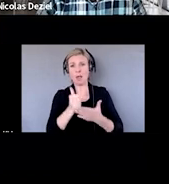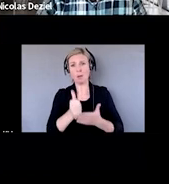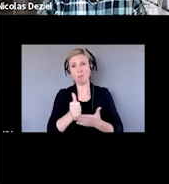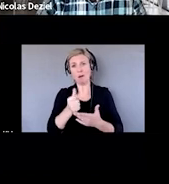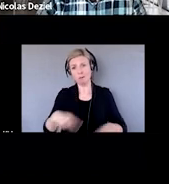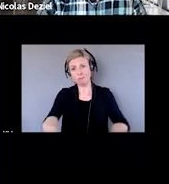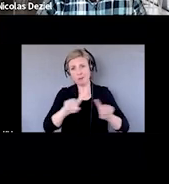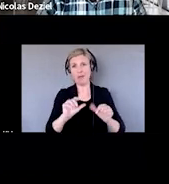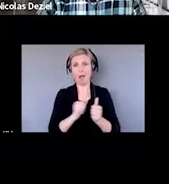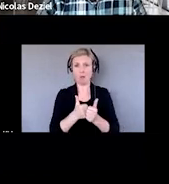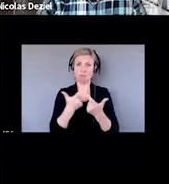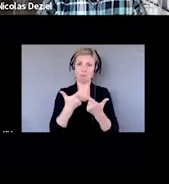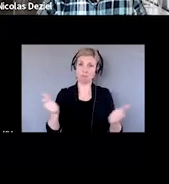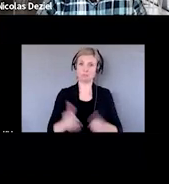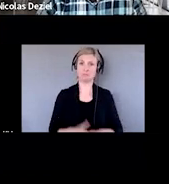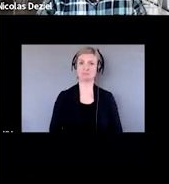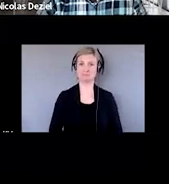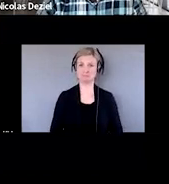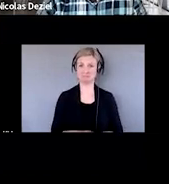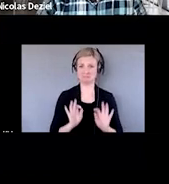base of IP.